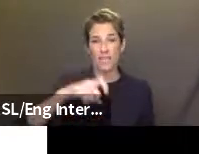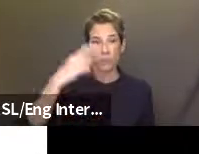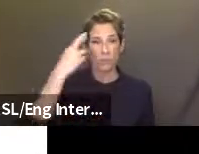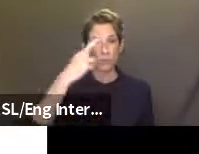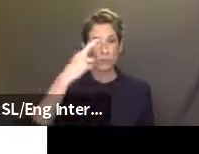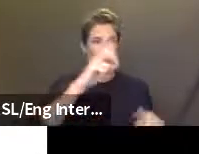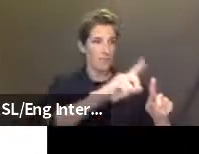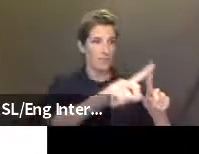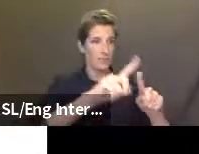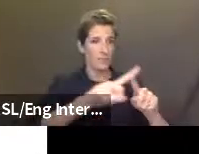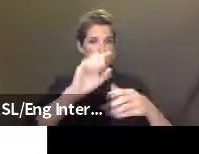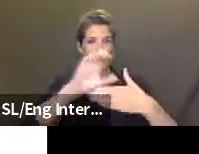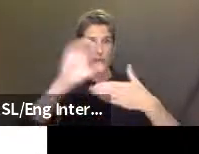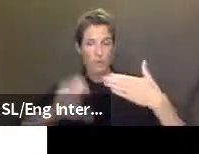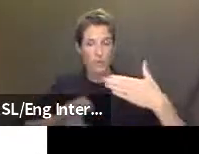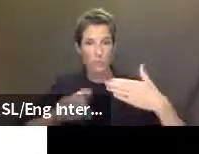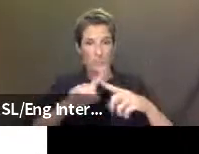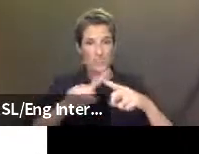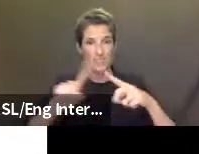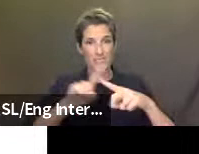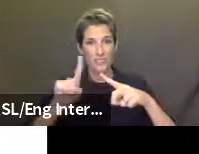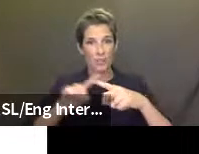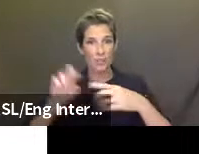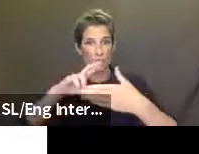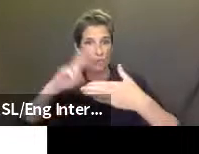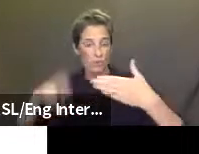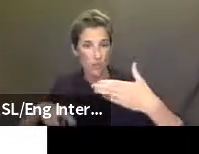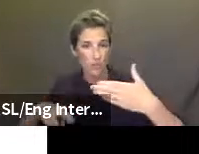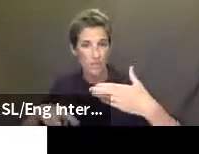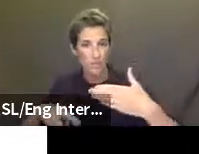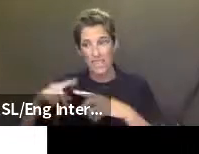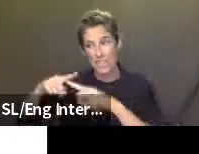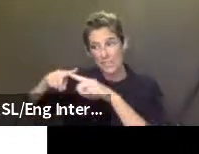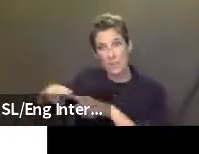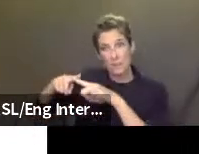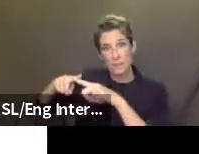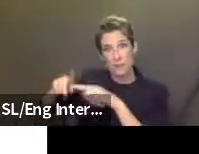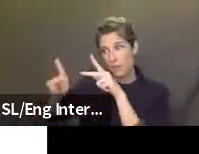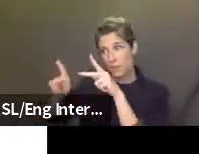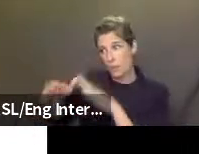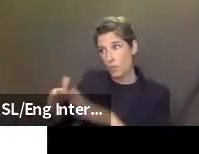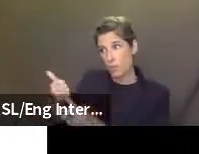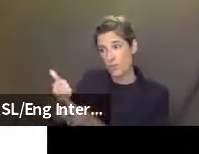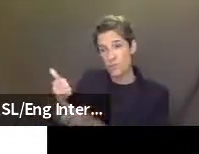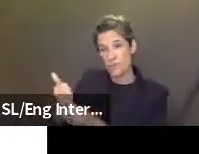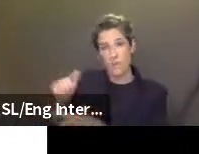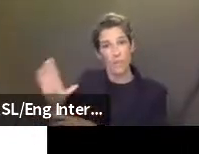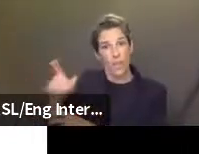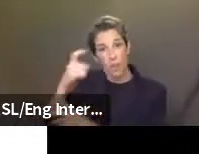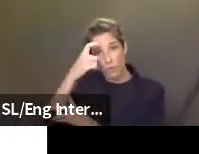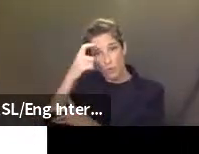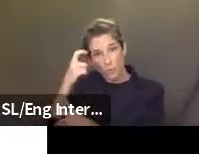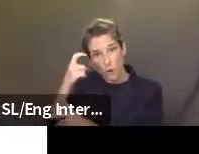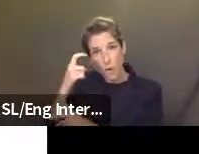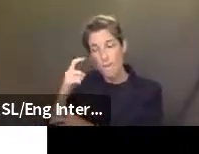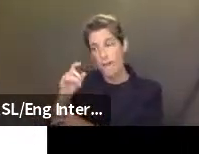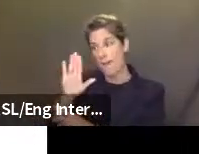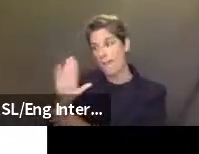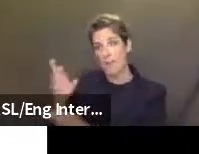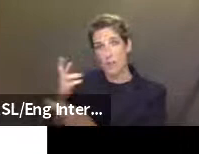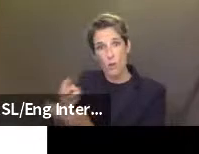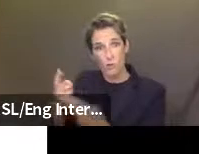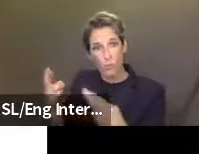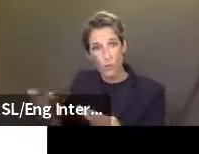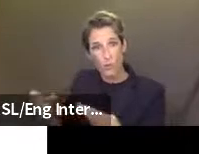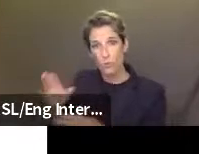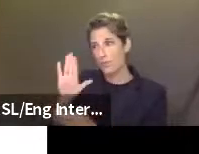of it, and that a survivor's future is dependent on the personal and community resources and identities and actions